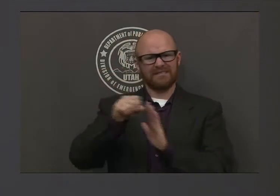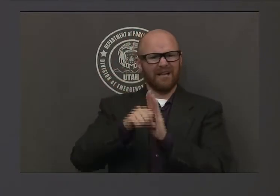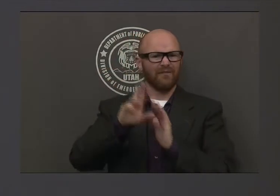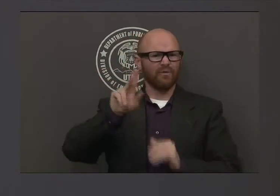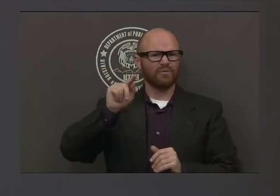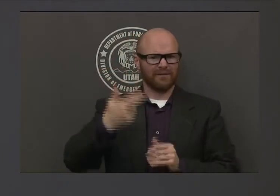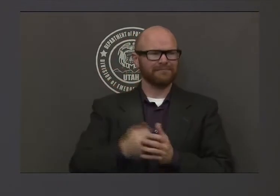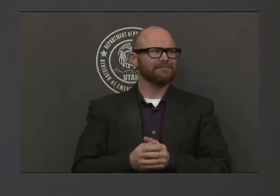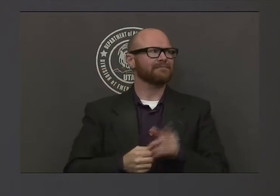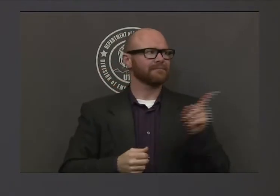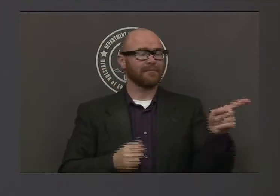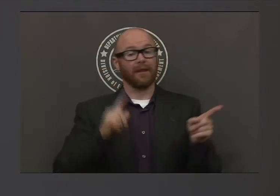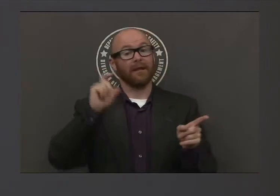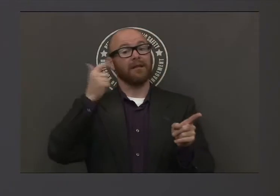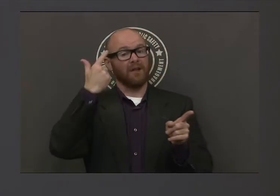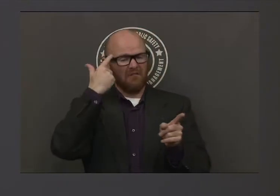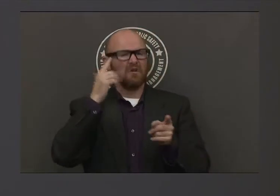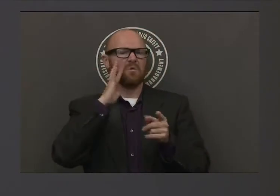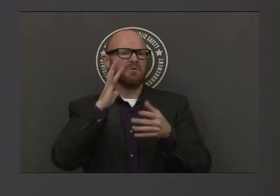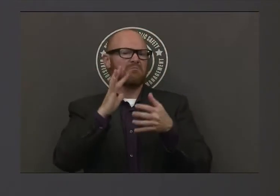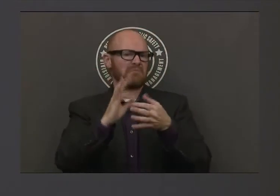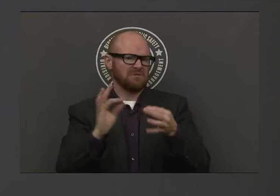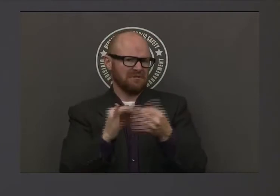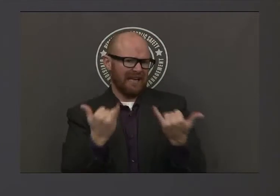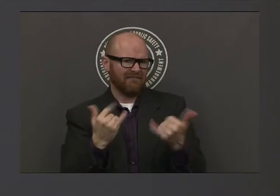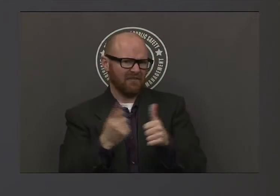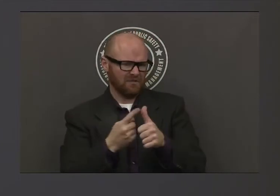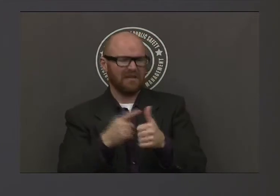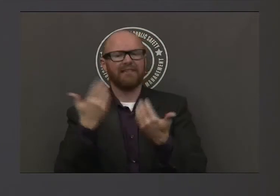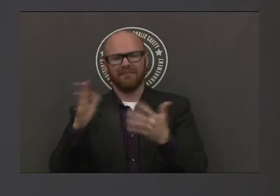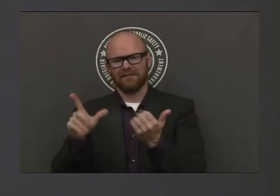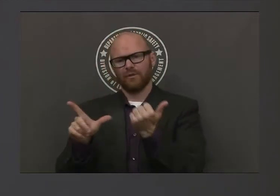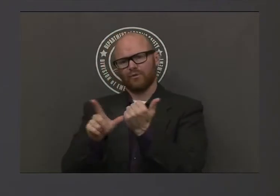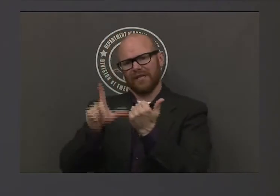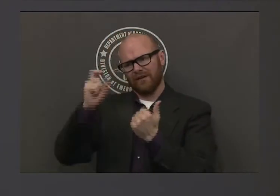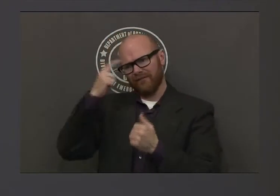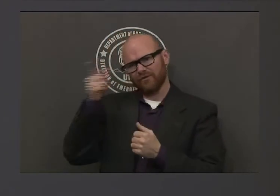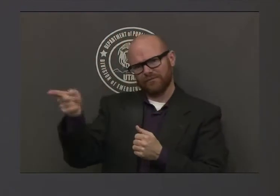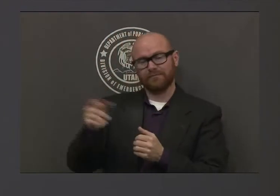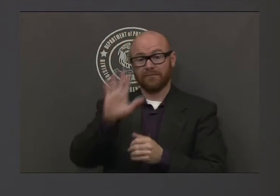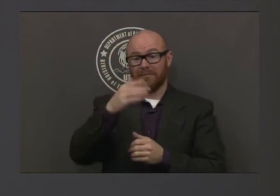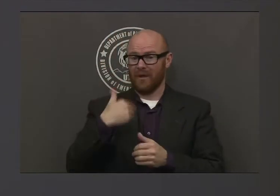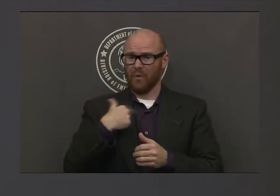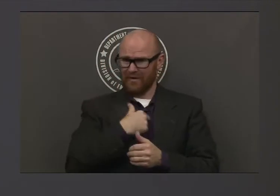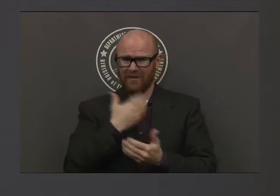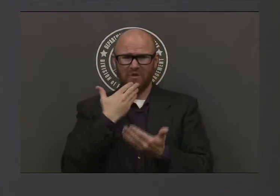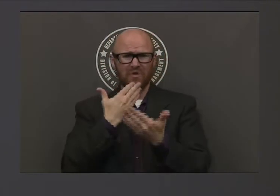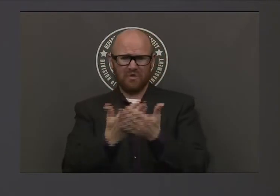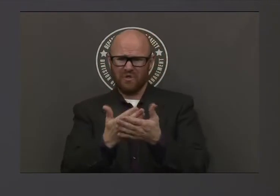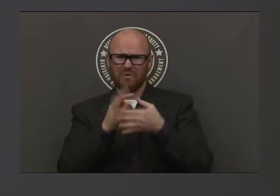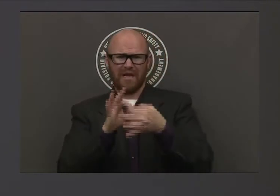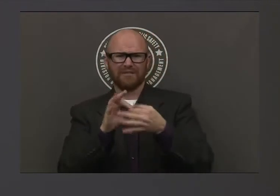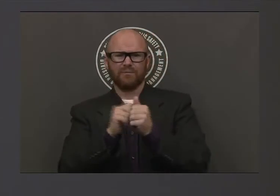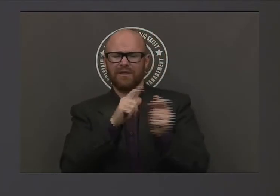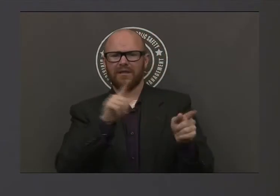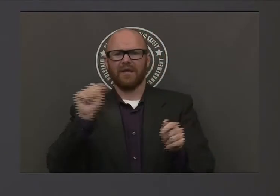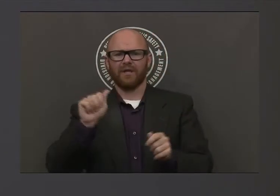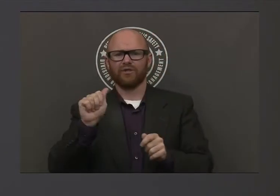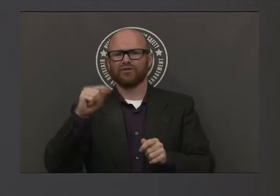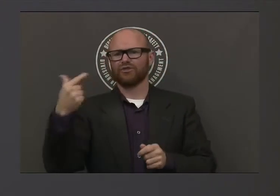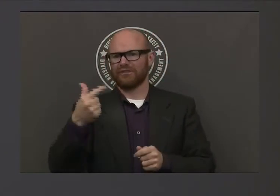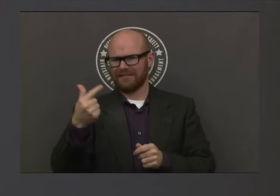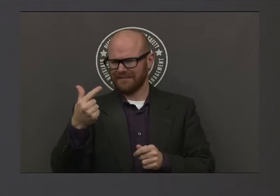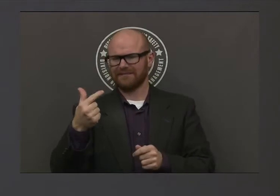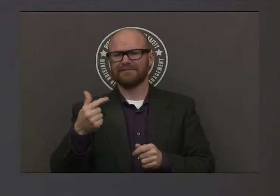first. I'll let the Lieutenant Governor mention too. We've had a good relationship with the Attorney General's office. I don't want to build a mountain out of a